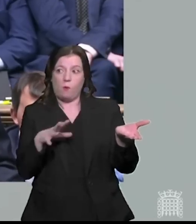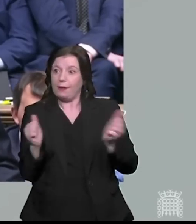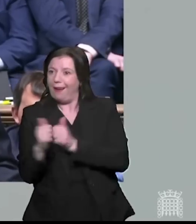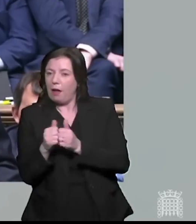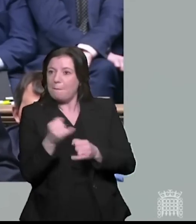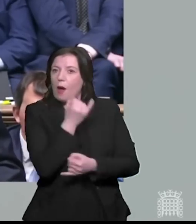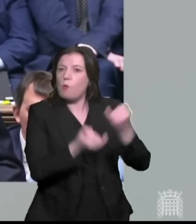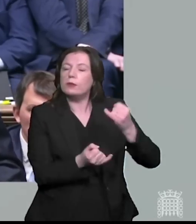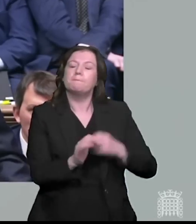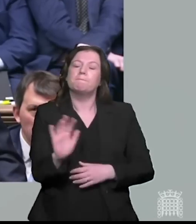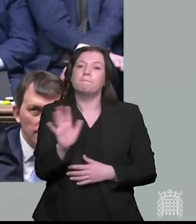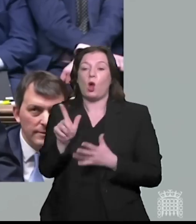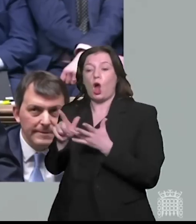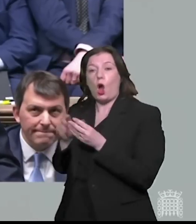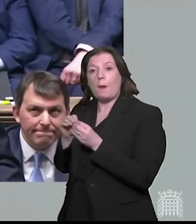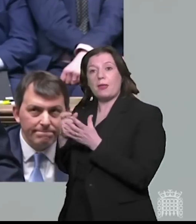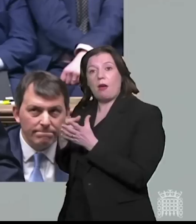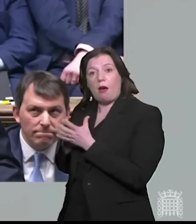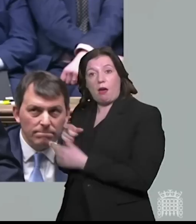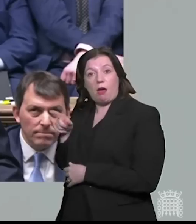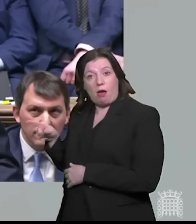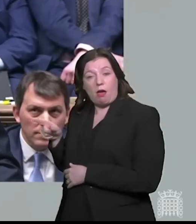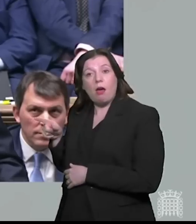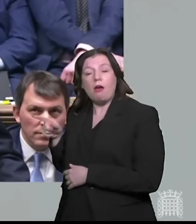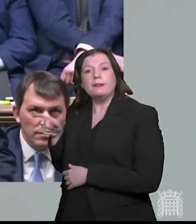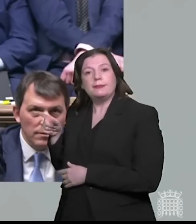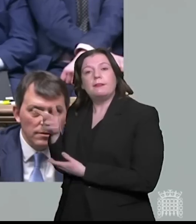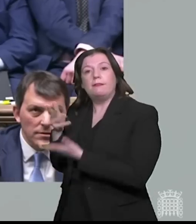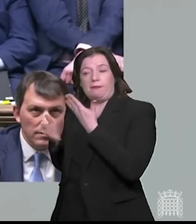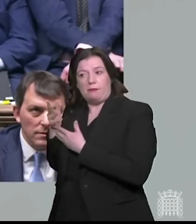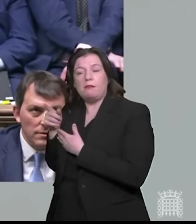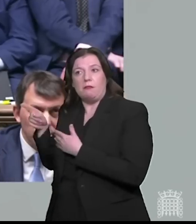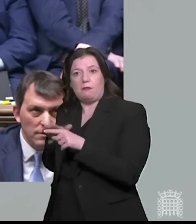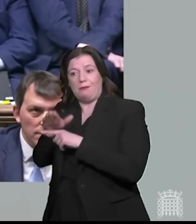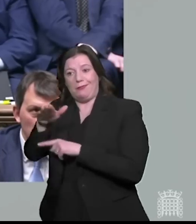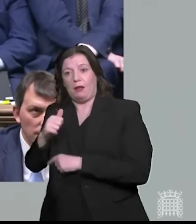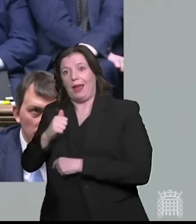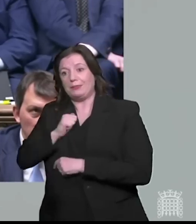by the OBR happens because of additional measures I take today.